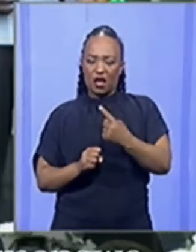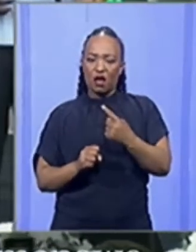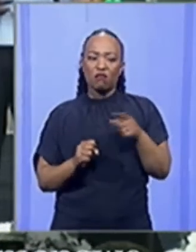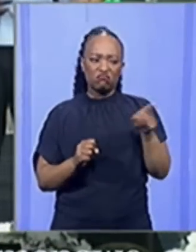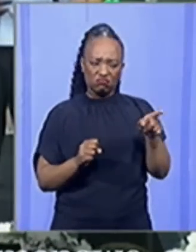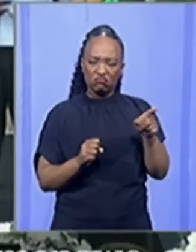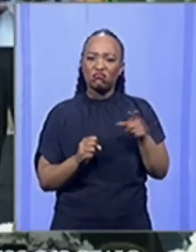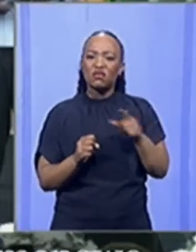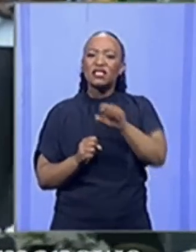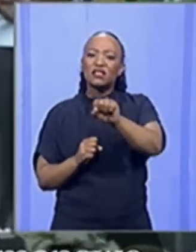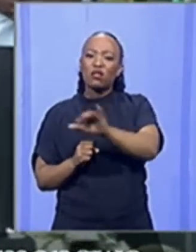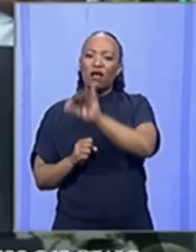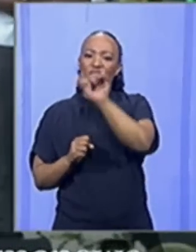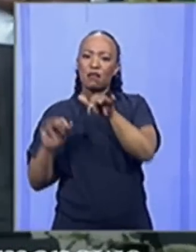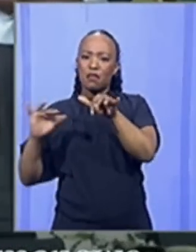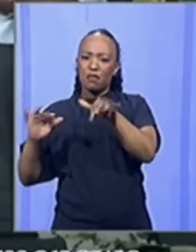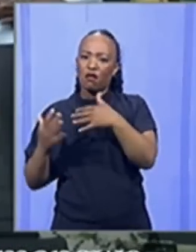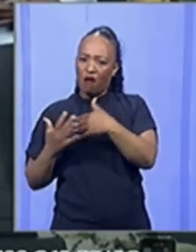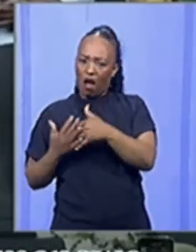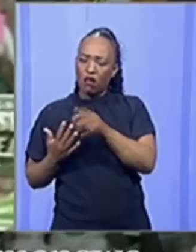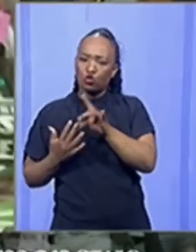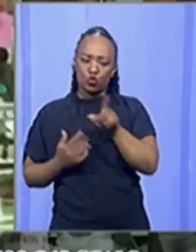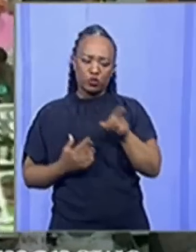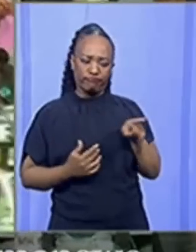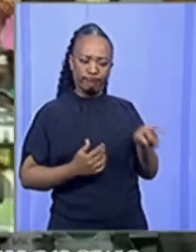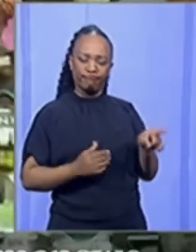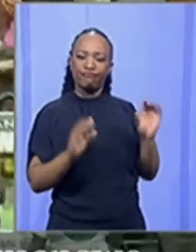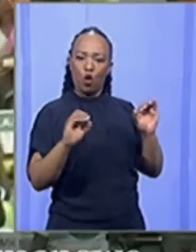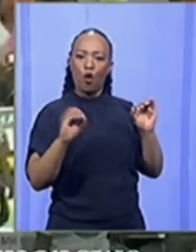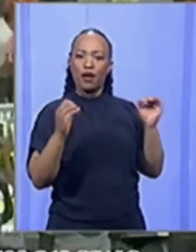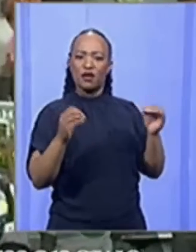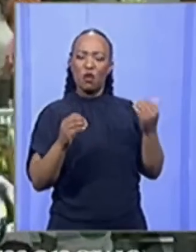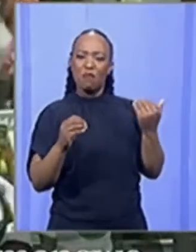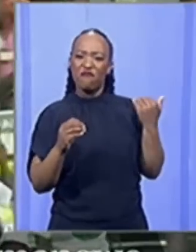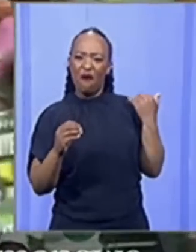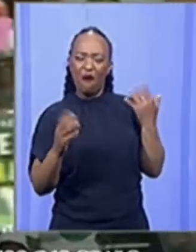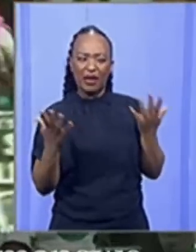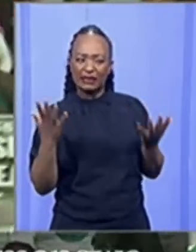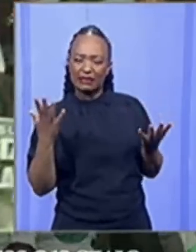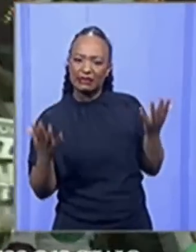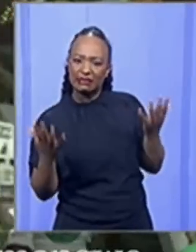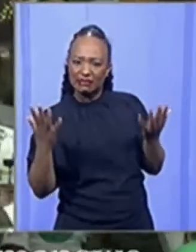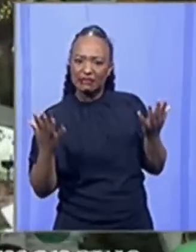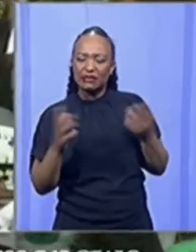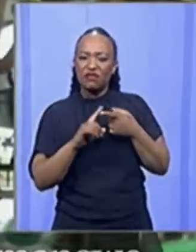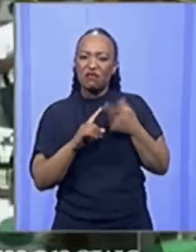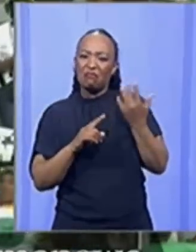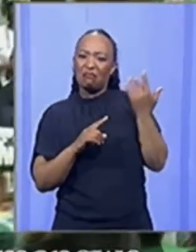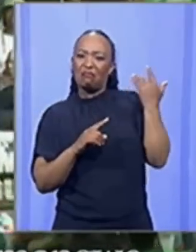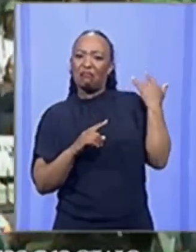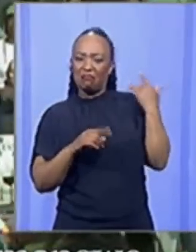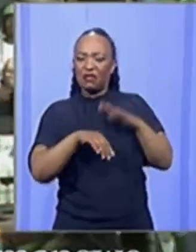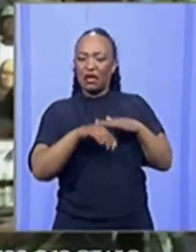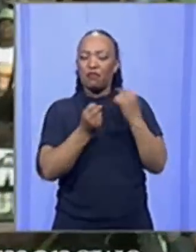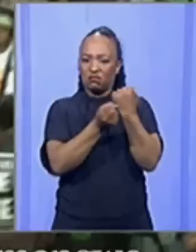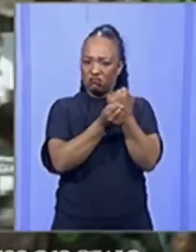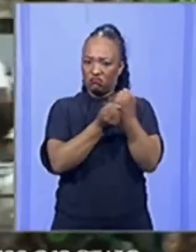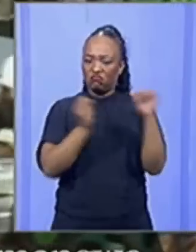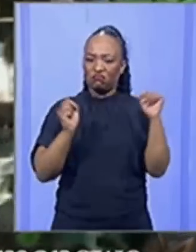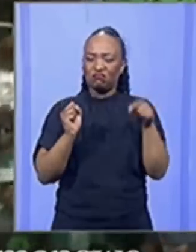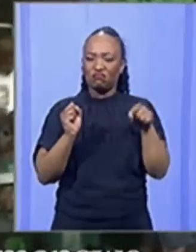Borwa pele ga ditlhopho kakaretso tse di neng di solofetse go nna tse di gagametseng go gaisa fa e sale ka motsi wa demokrasi. Le